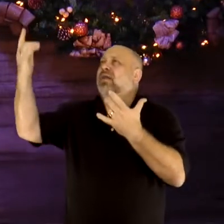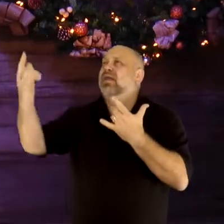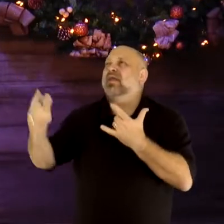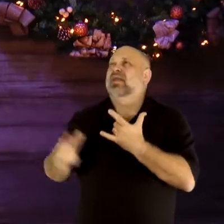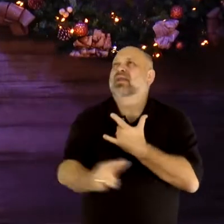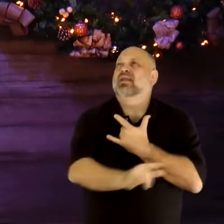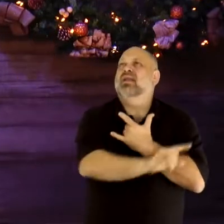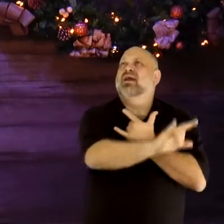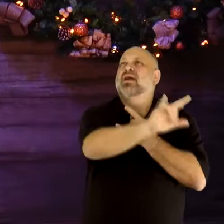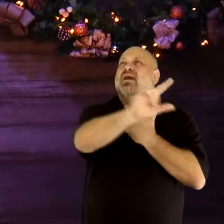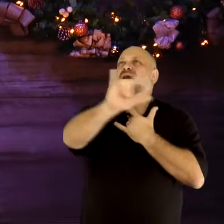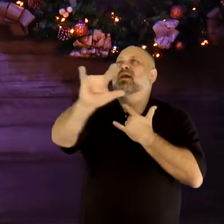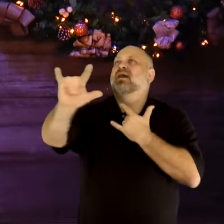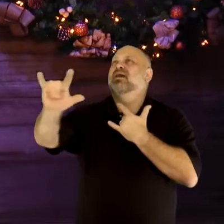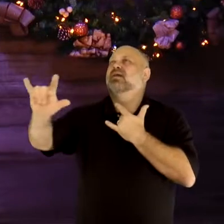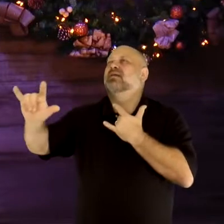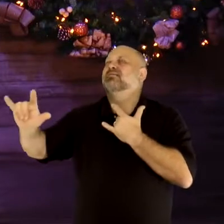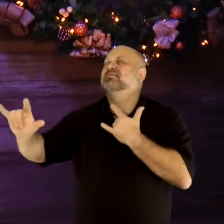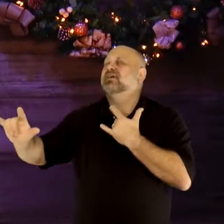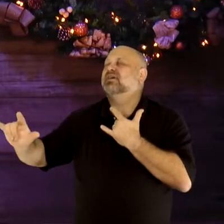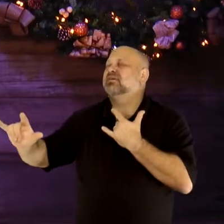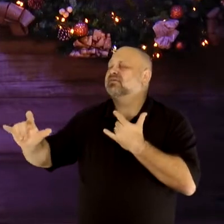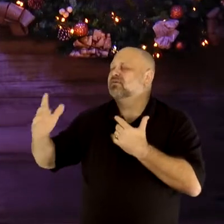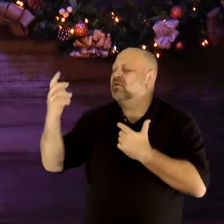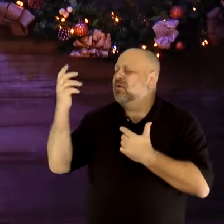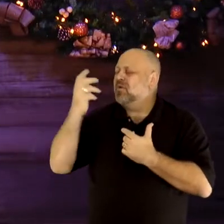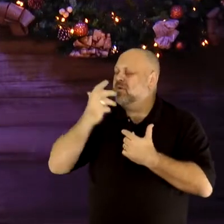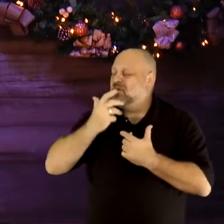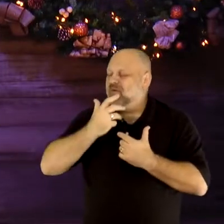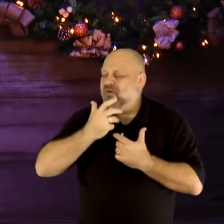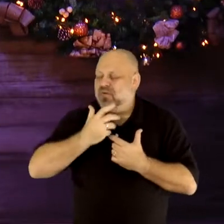Oh, how he loves.